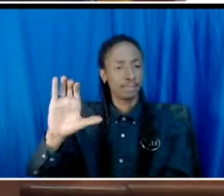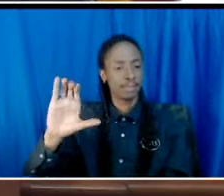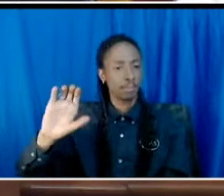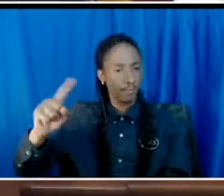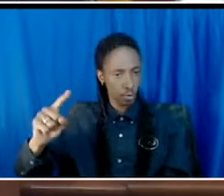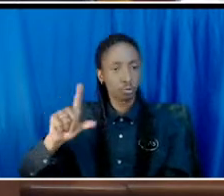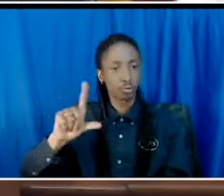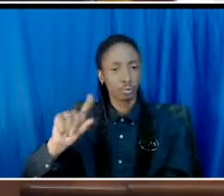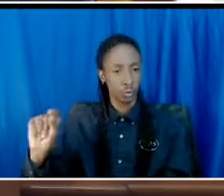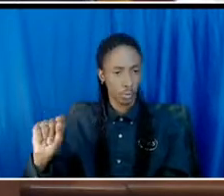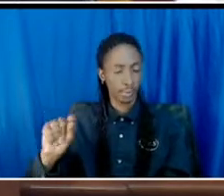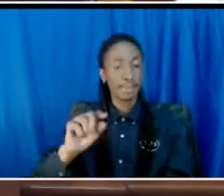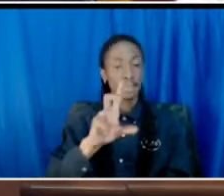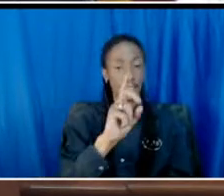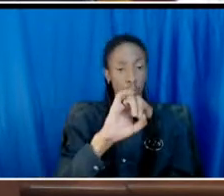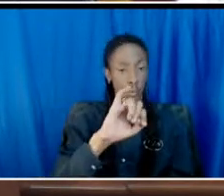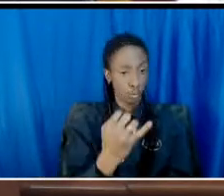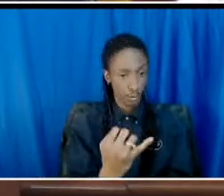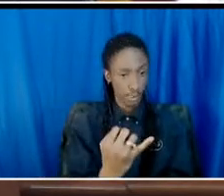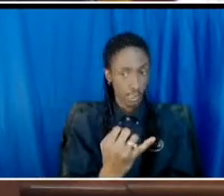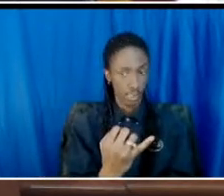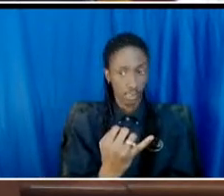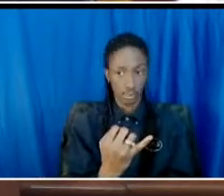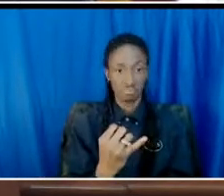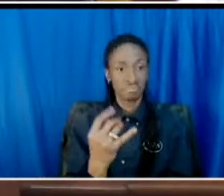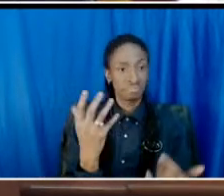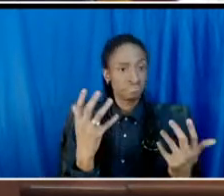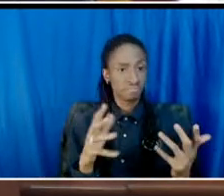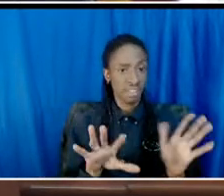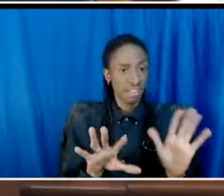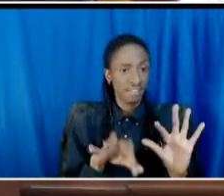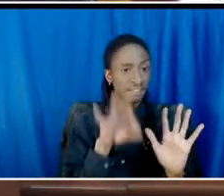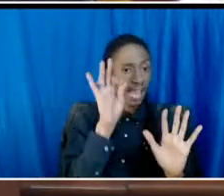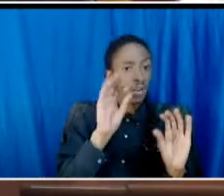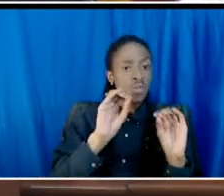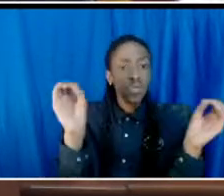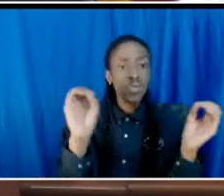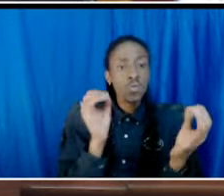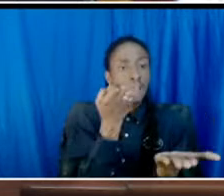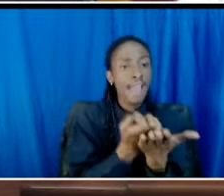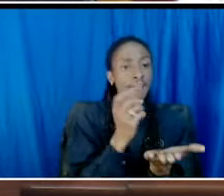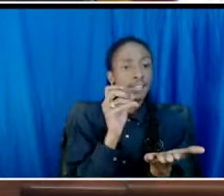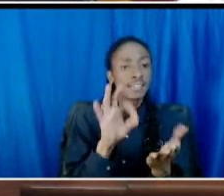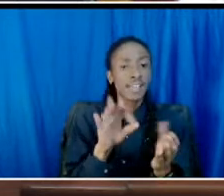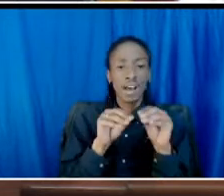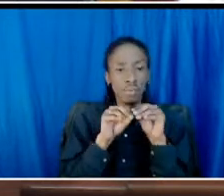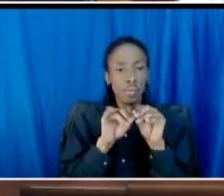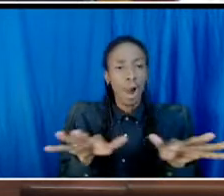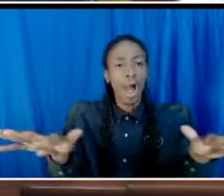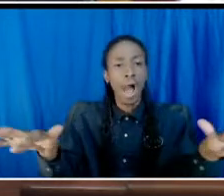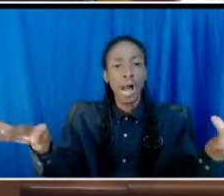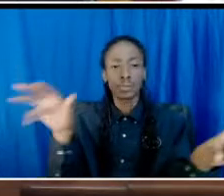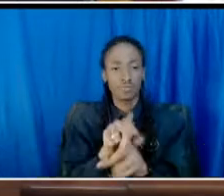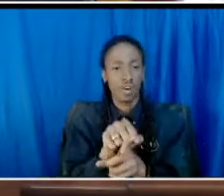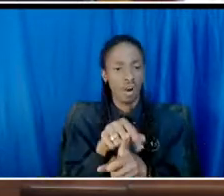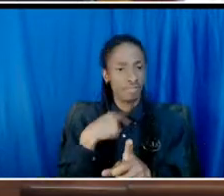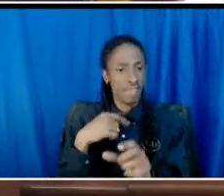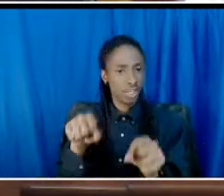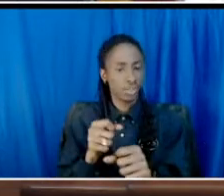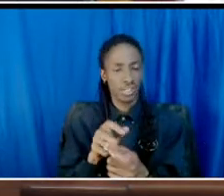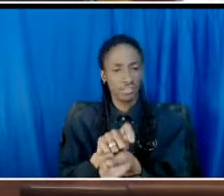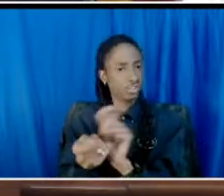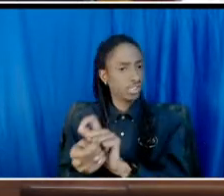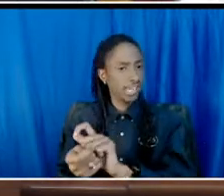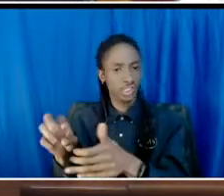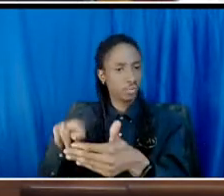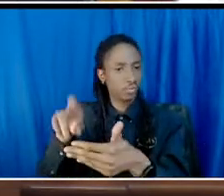the Department of Justice had found no evidence of widespread fraud that could have changed the outcome of